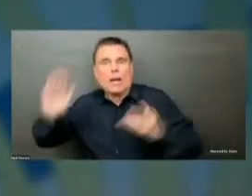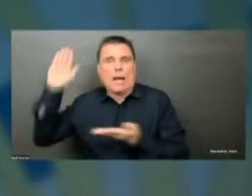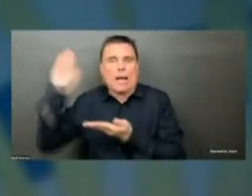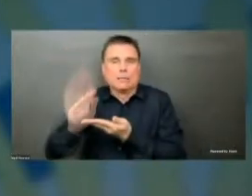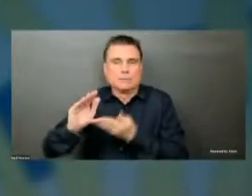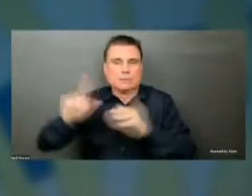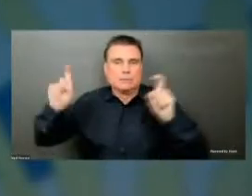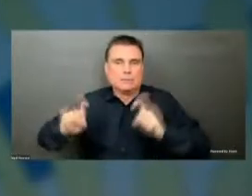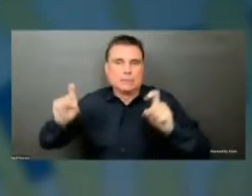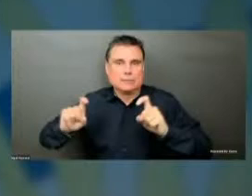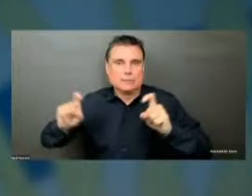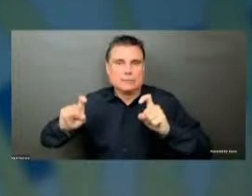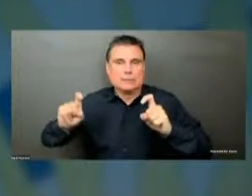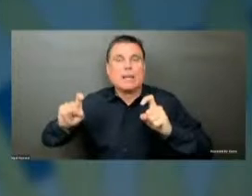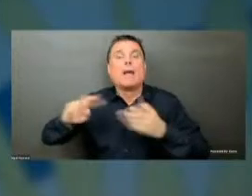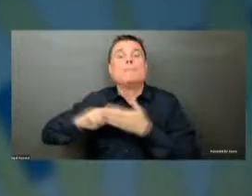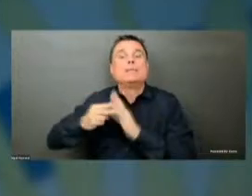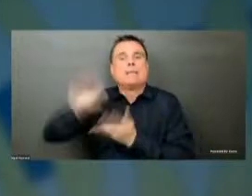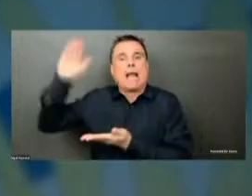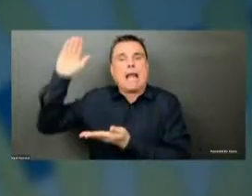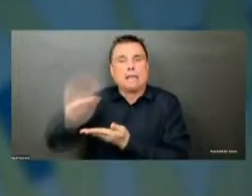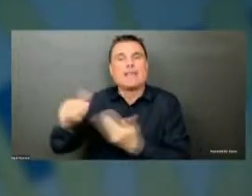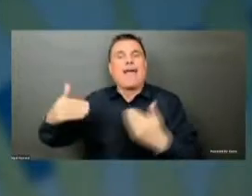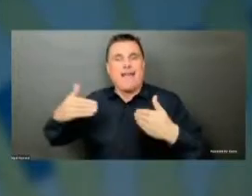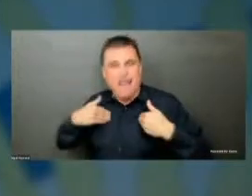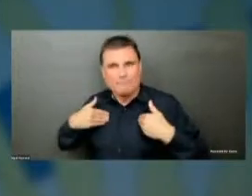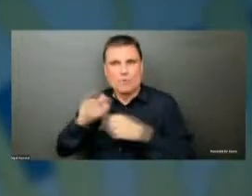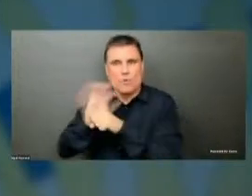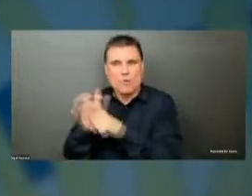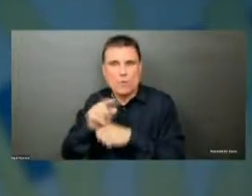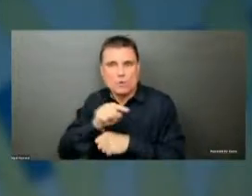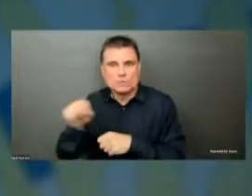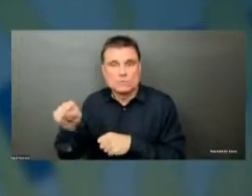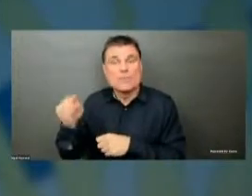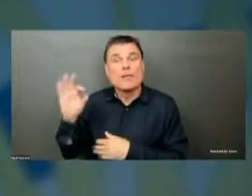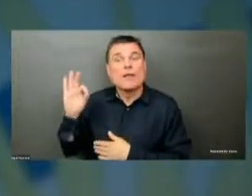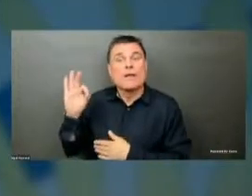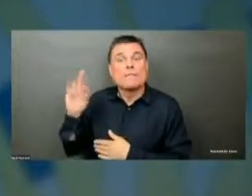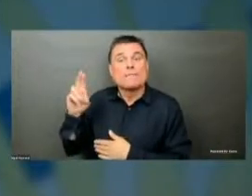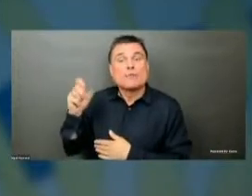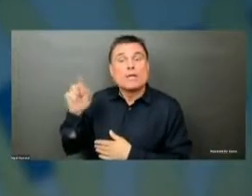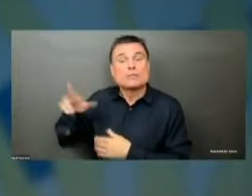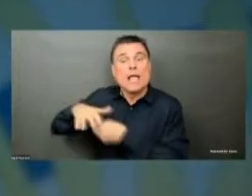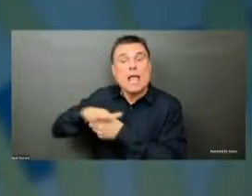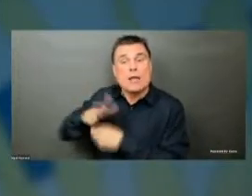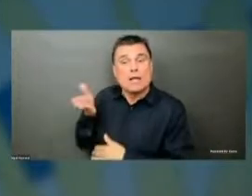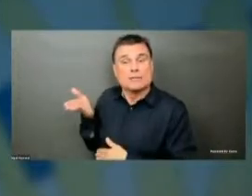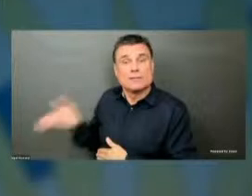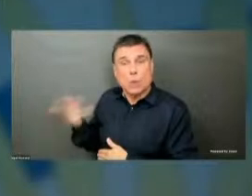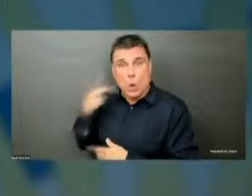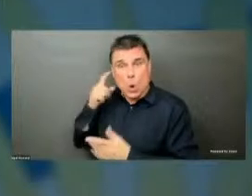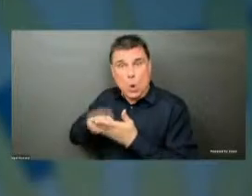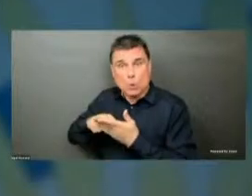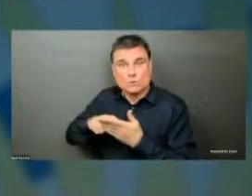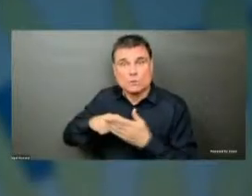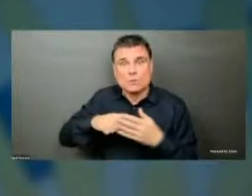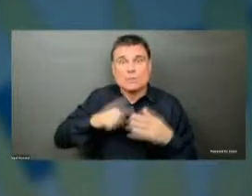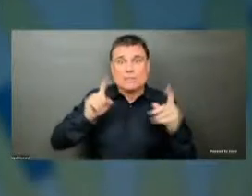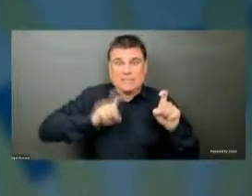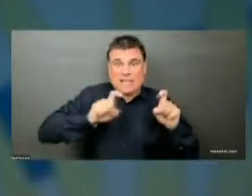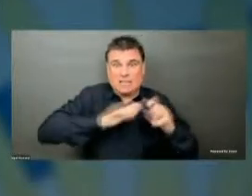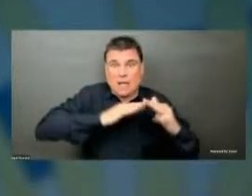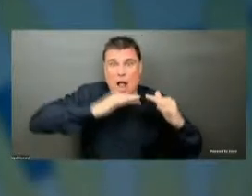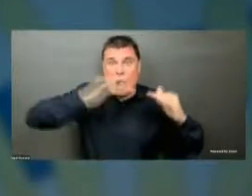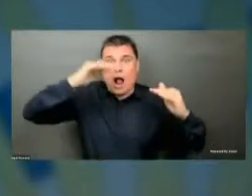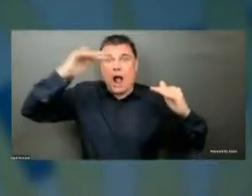Health region. It has been lowering and finally coming down again in Interior Health and Vancouver Coastal, with